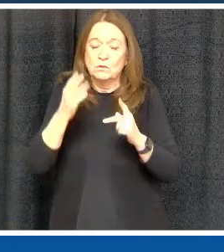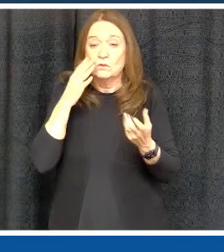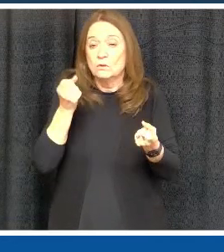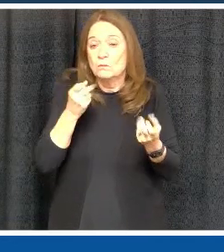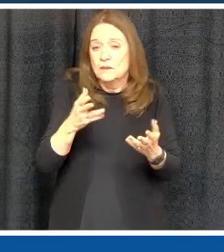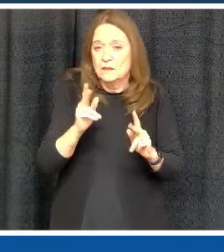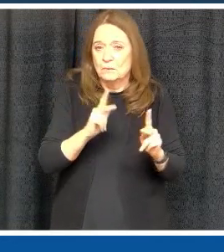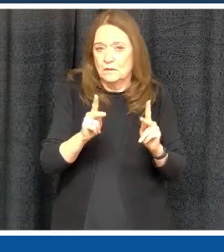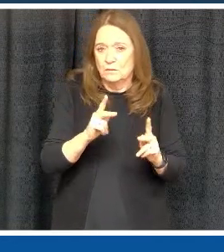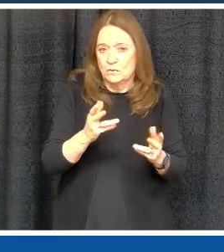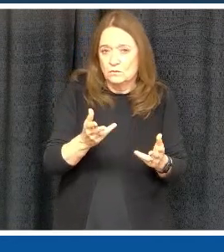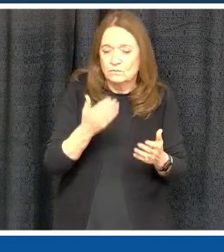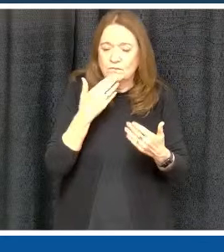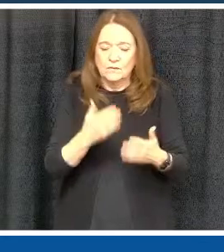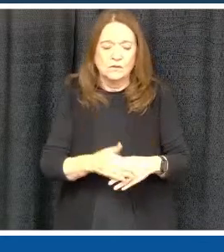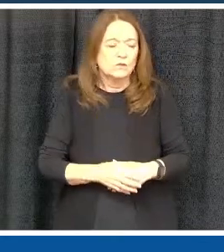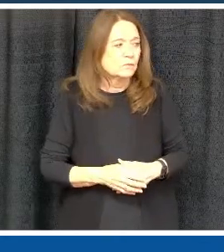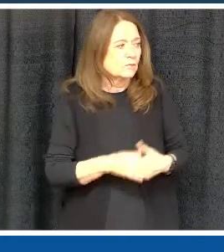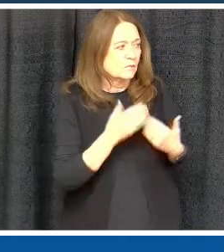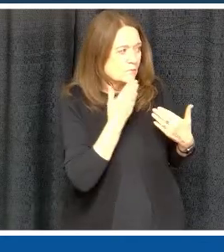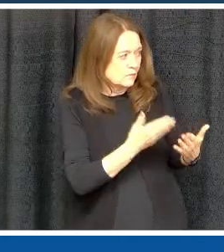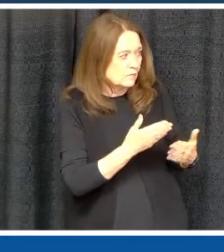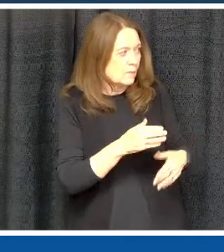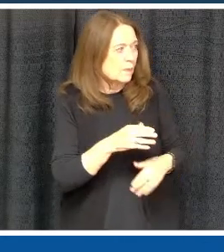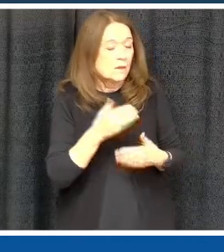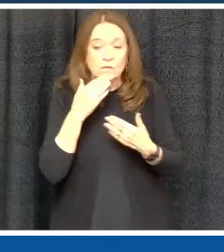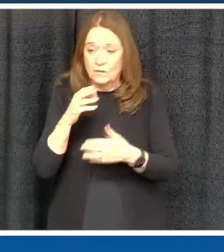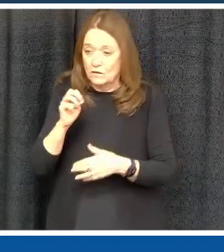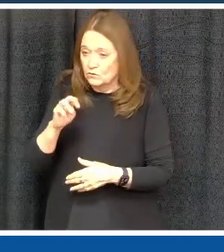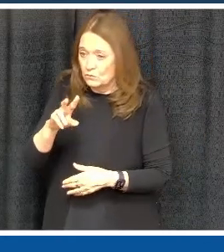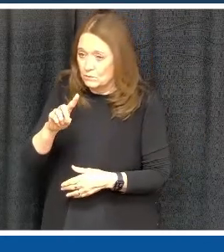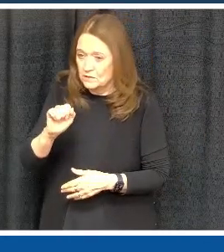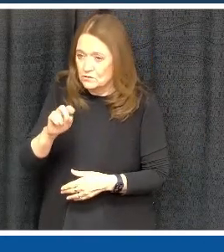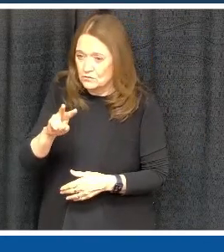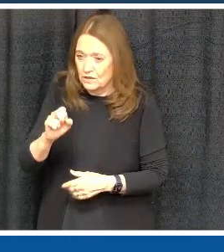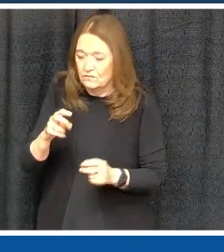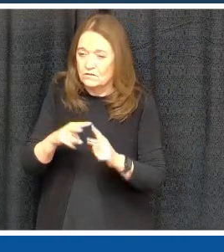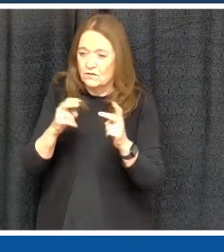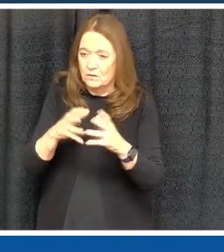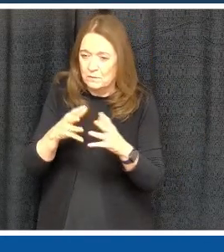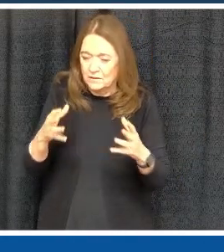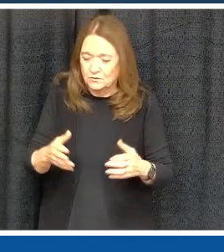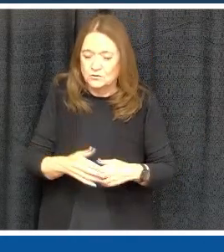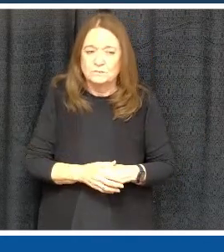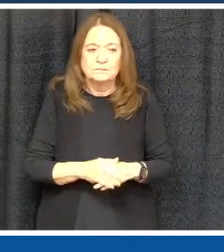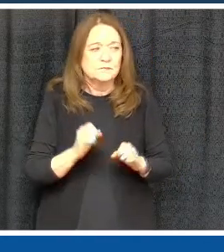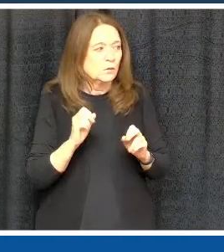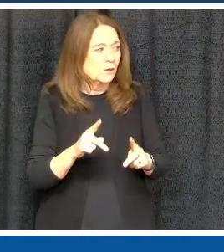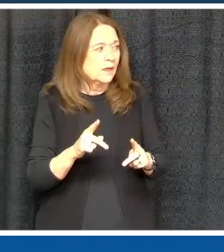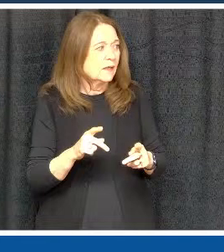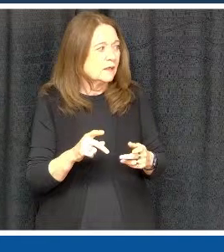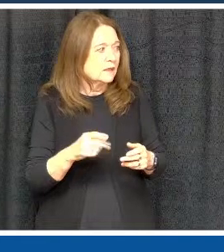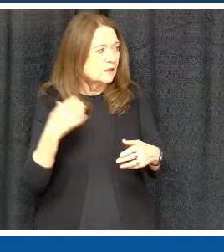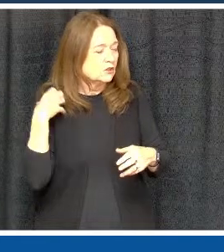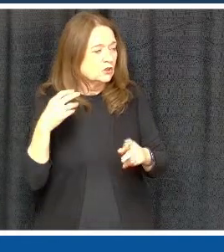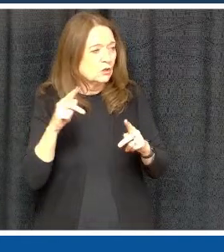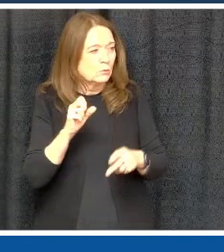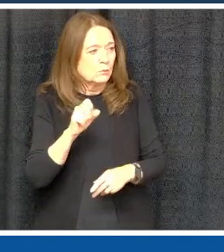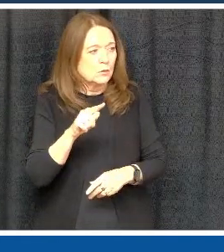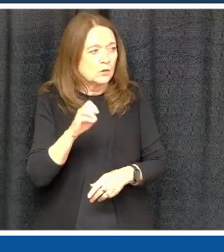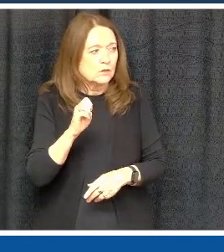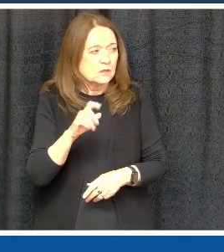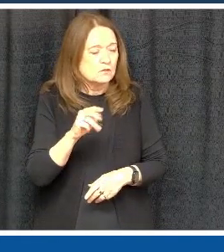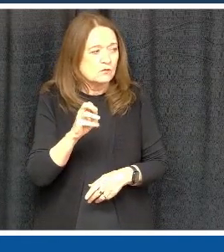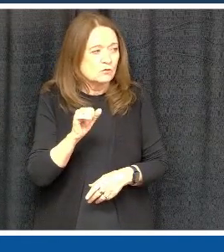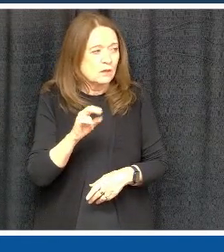names. Thank you. Thank you, Mr. Davis. Thank you very much. All right. Chairperson Streetman, you're